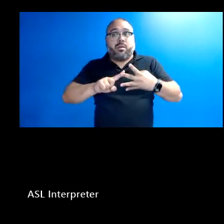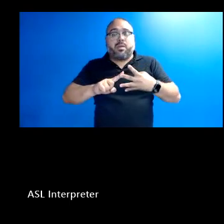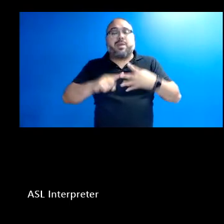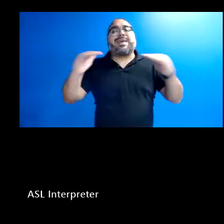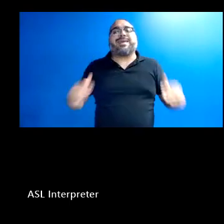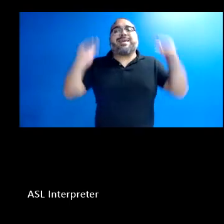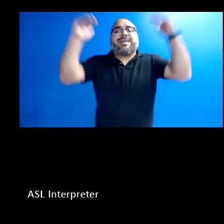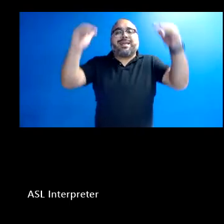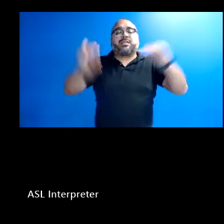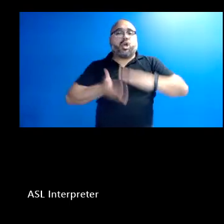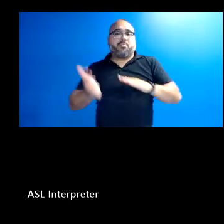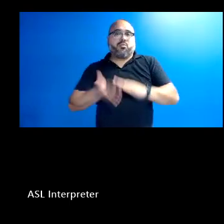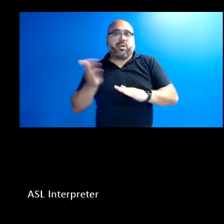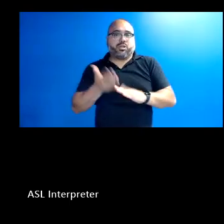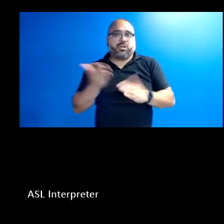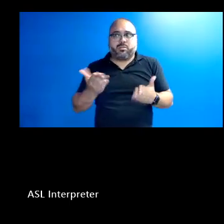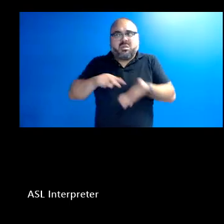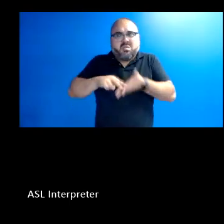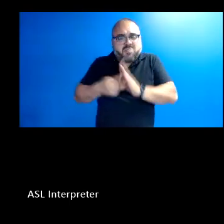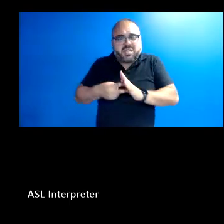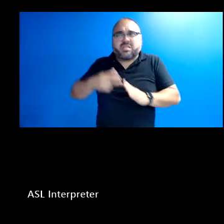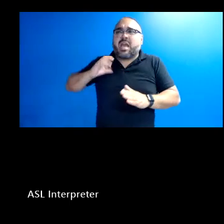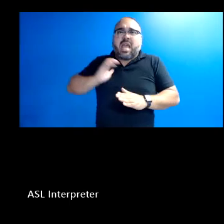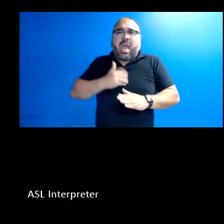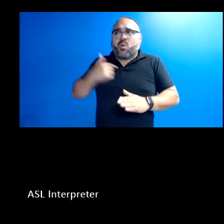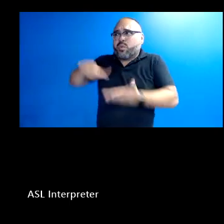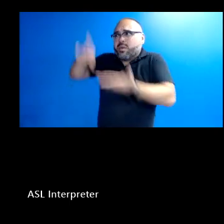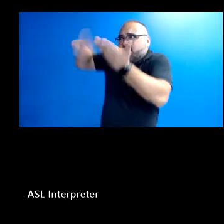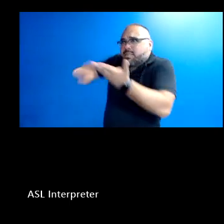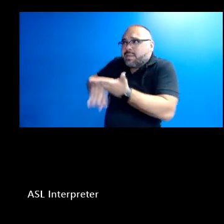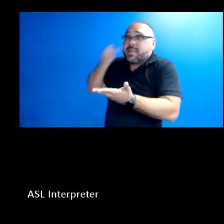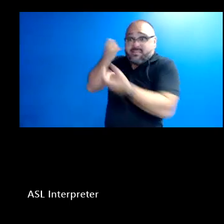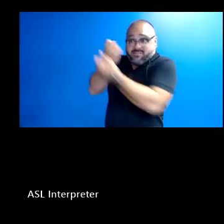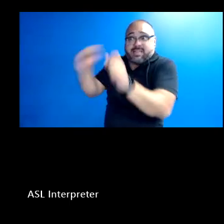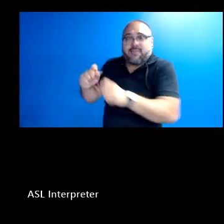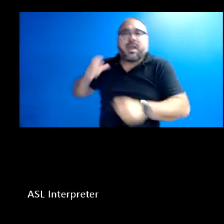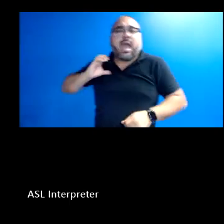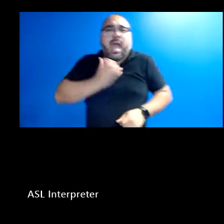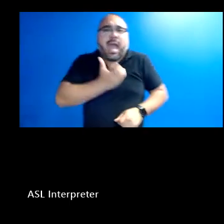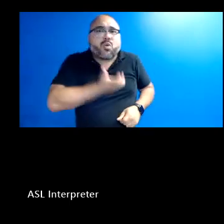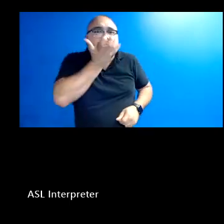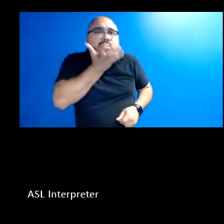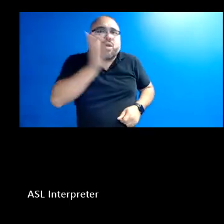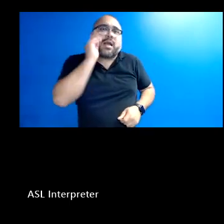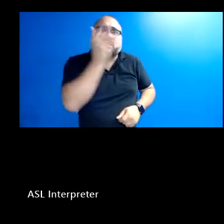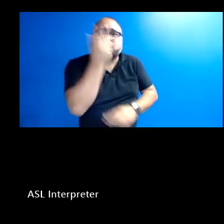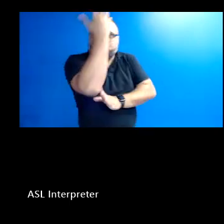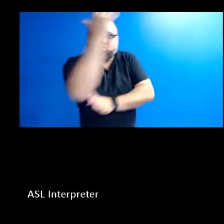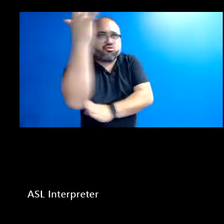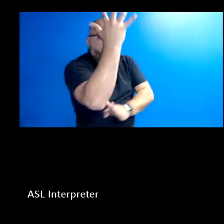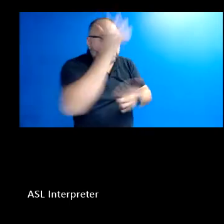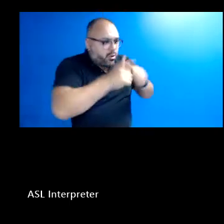practices. This is how do we inspect our lines? How do we maintain the vegetation around our lines? How are we operating our